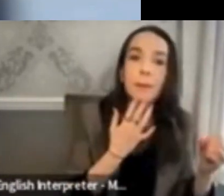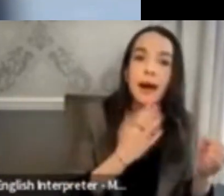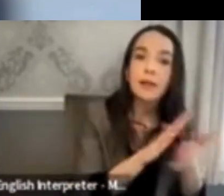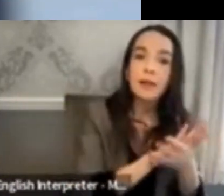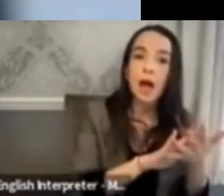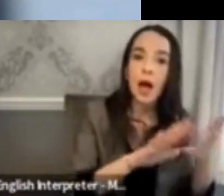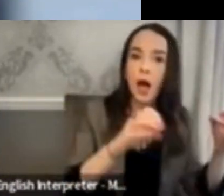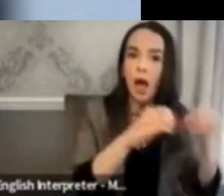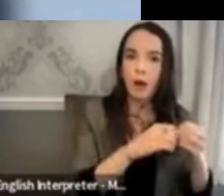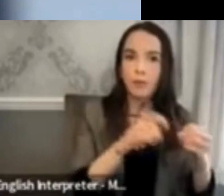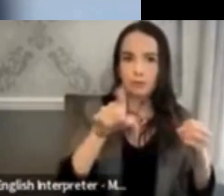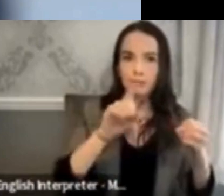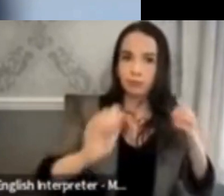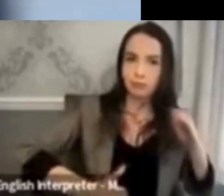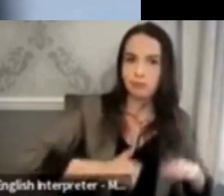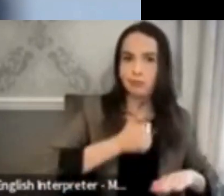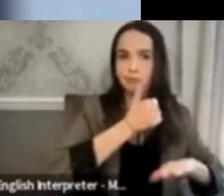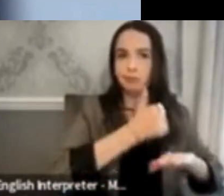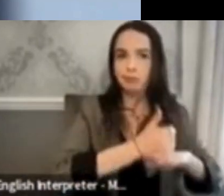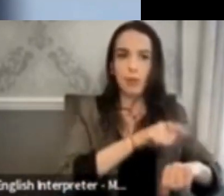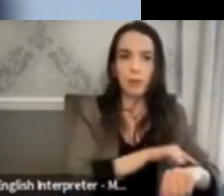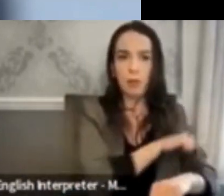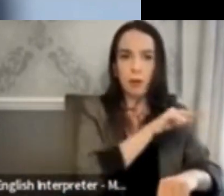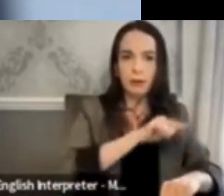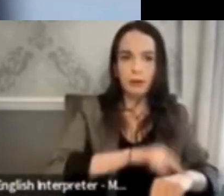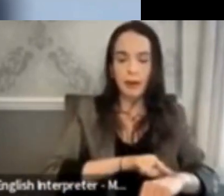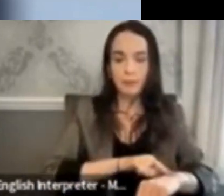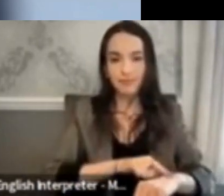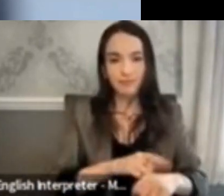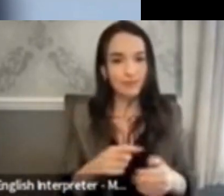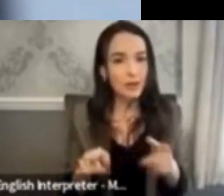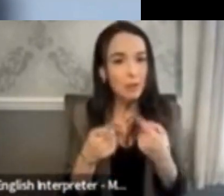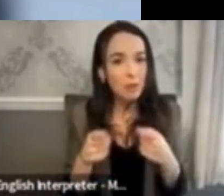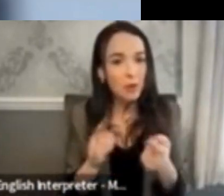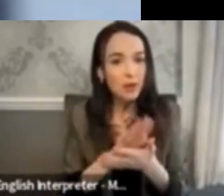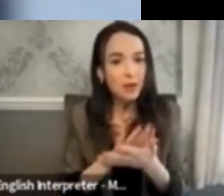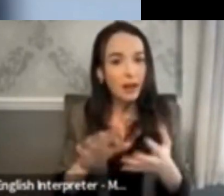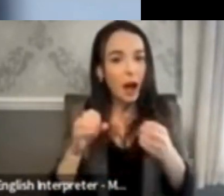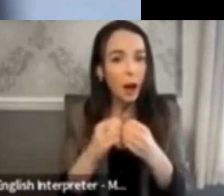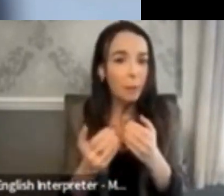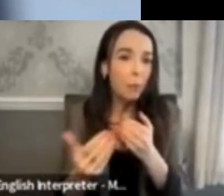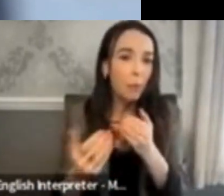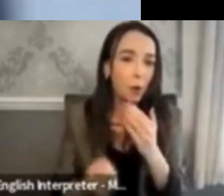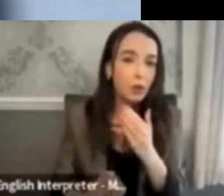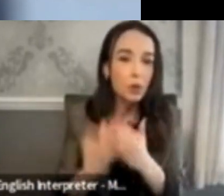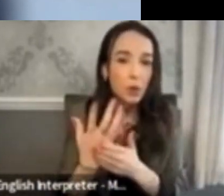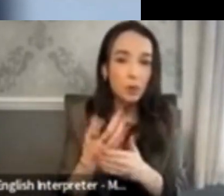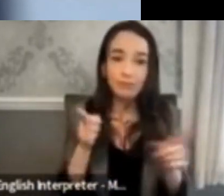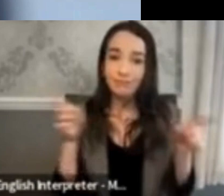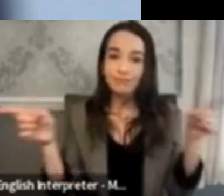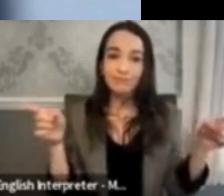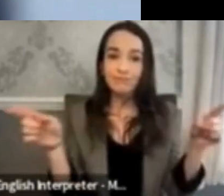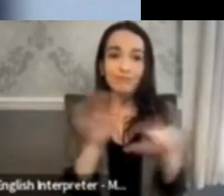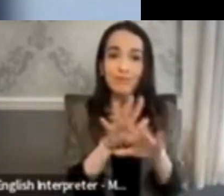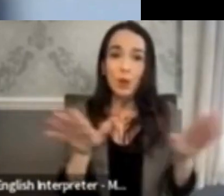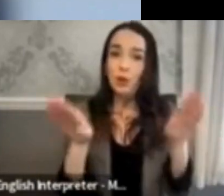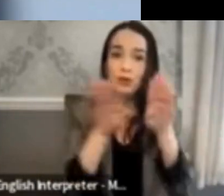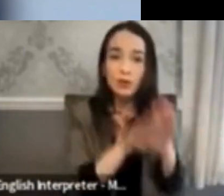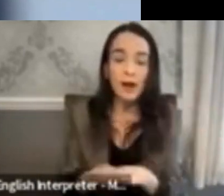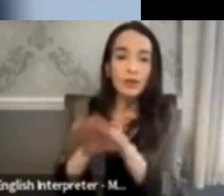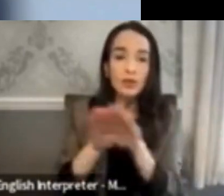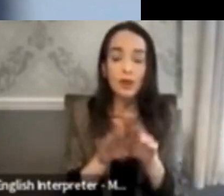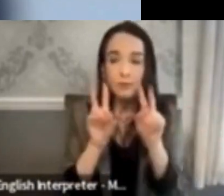around a good long time, not as long as the music hubs, though. None of that is statutory, but we do still see high